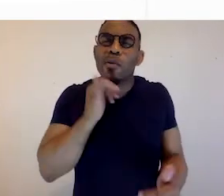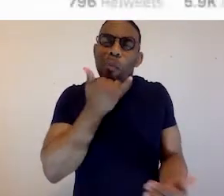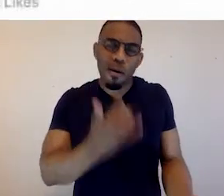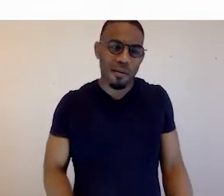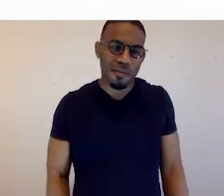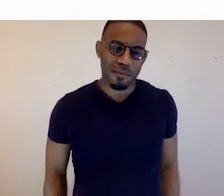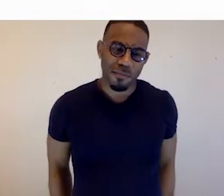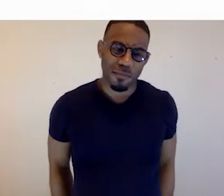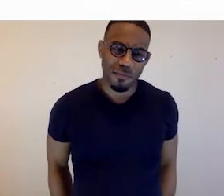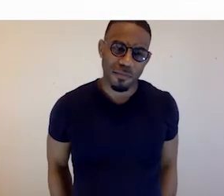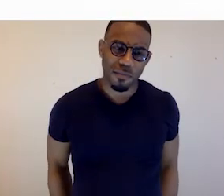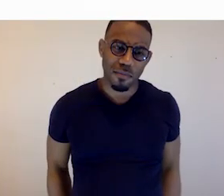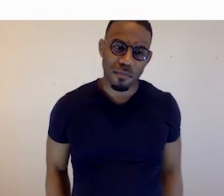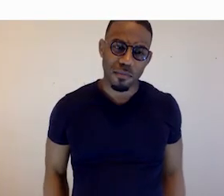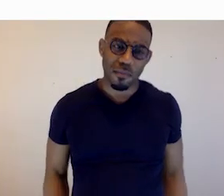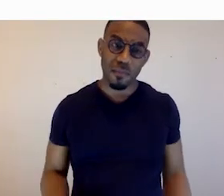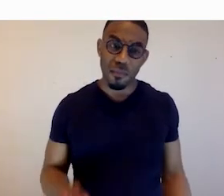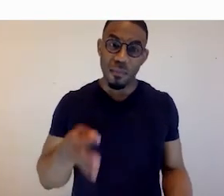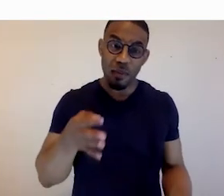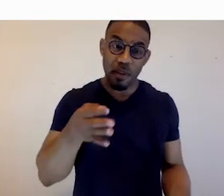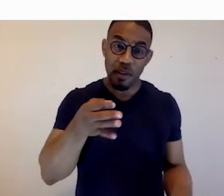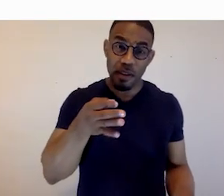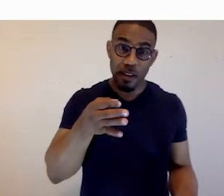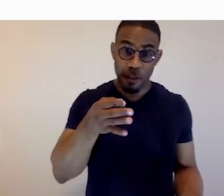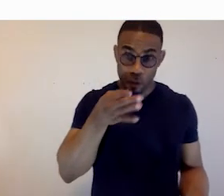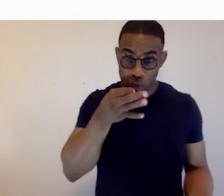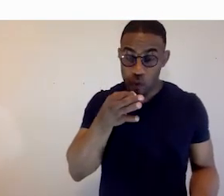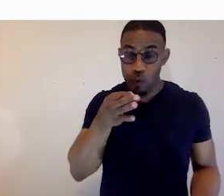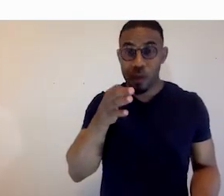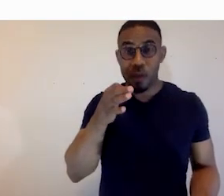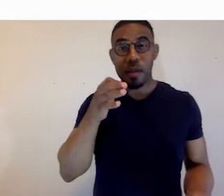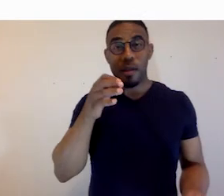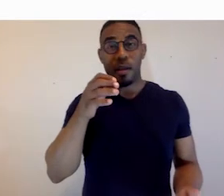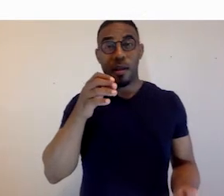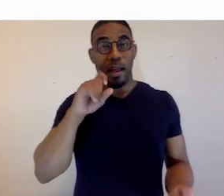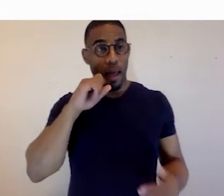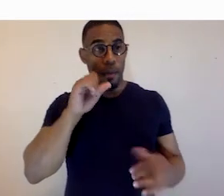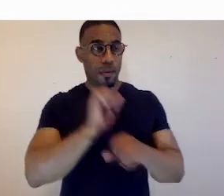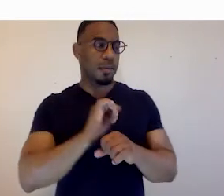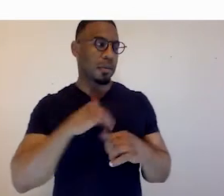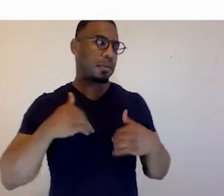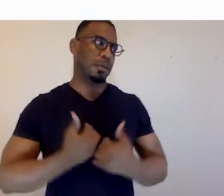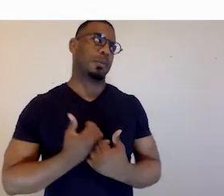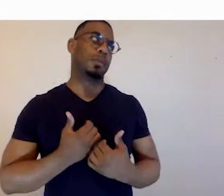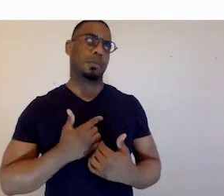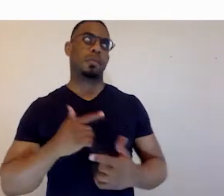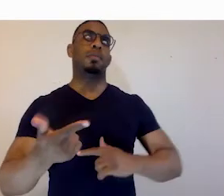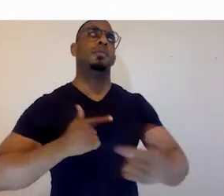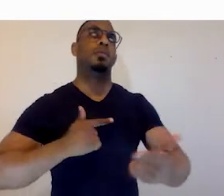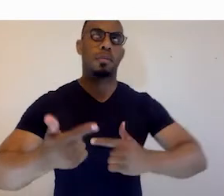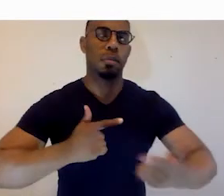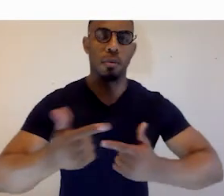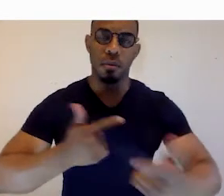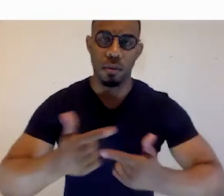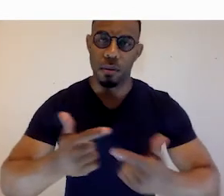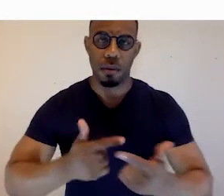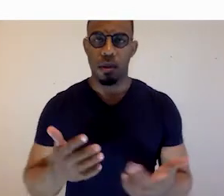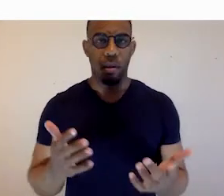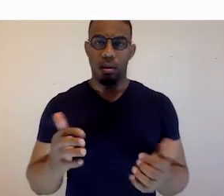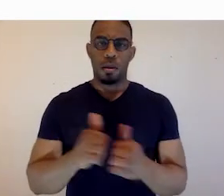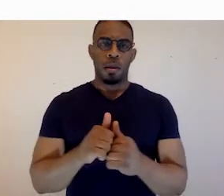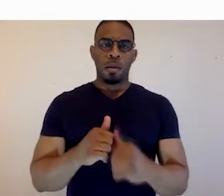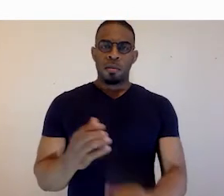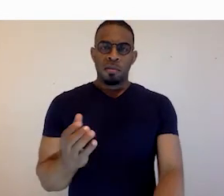wrong. Eventually, the Apple employees, they got tired of arguing and going back and forth with